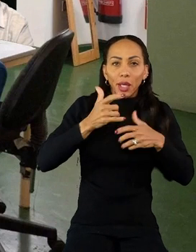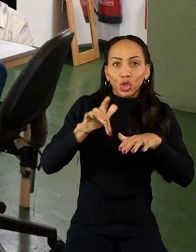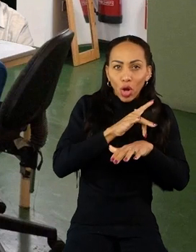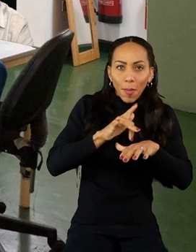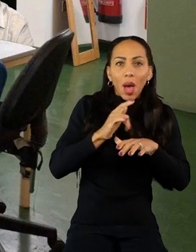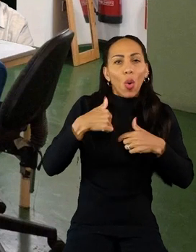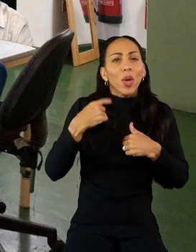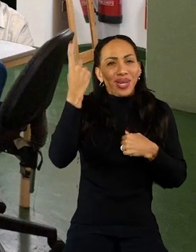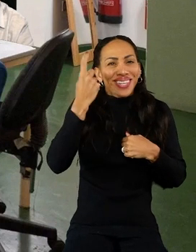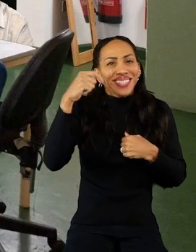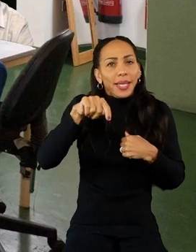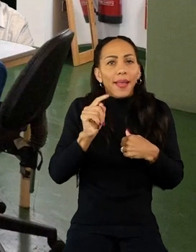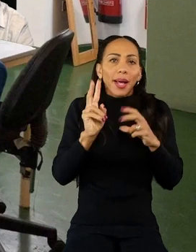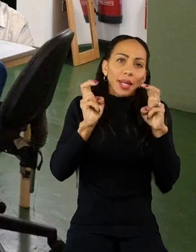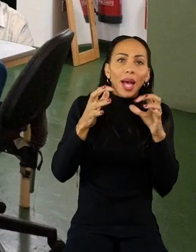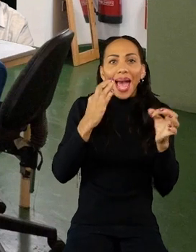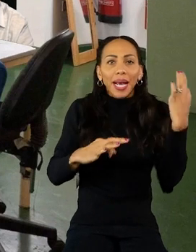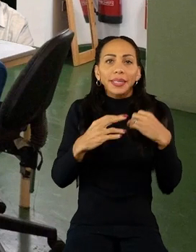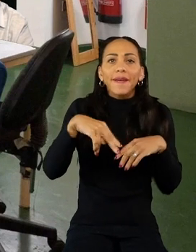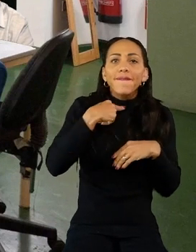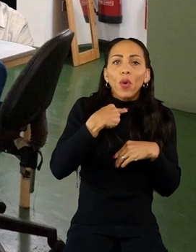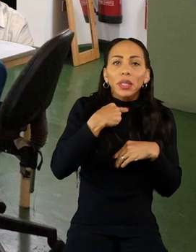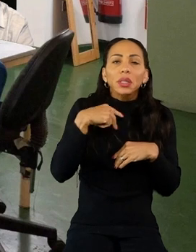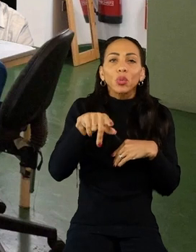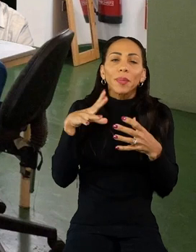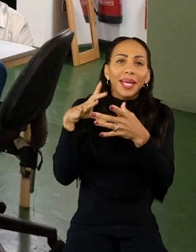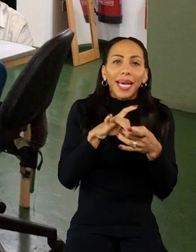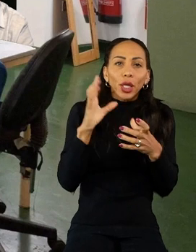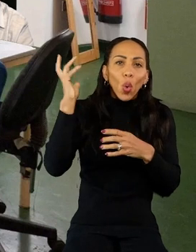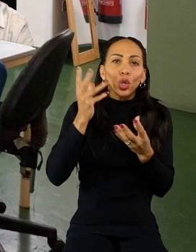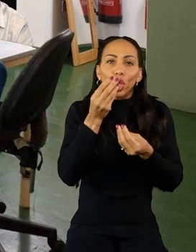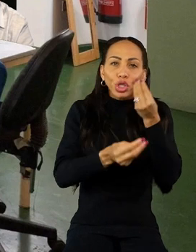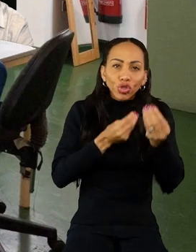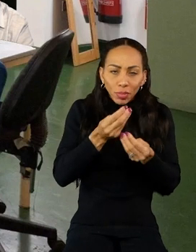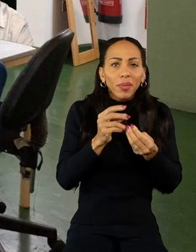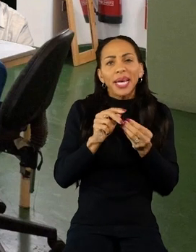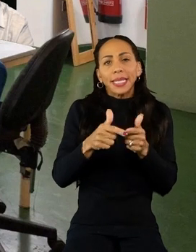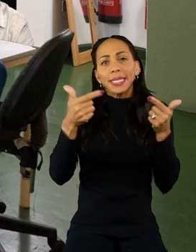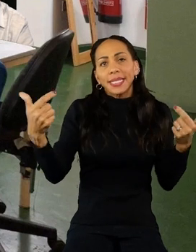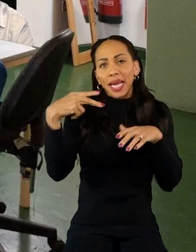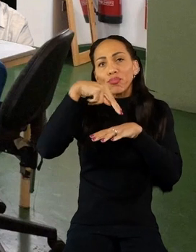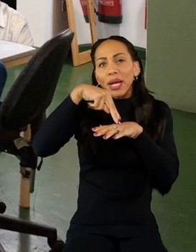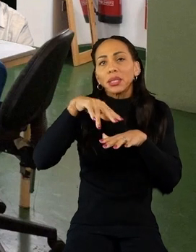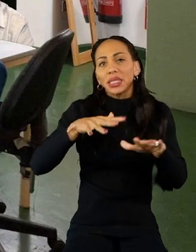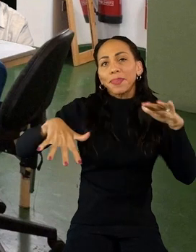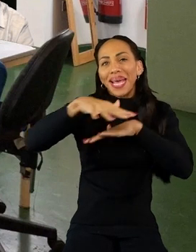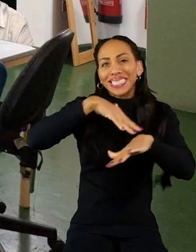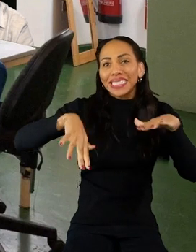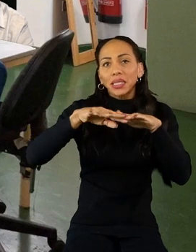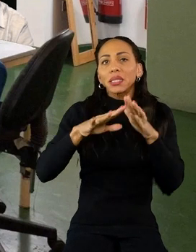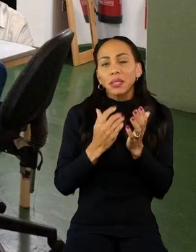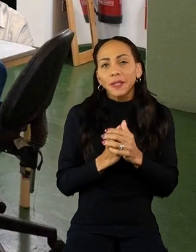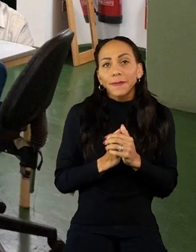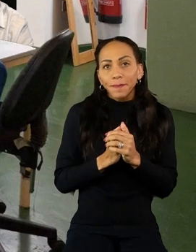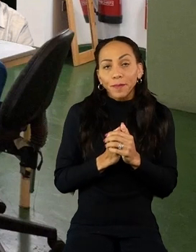genre, and making sure that works. So I think that would be a consideration with delivering